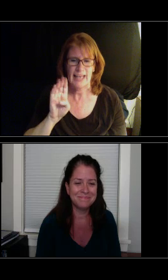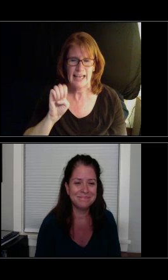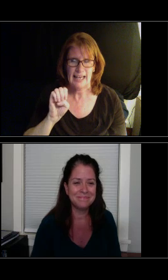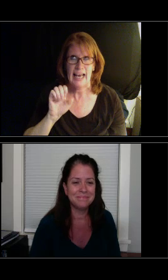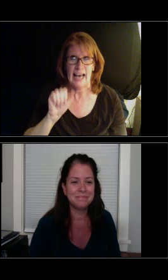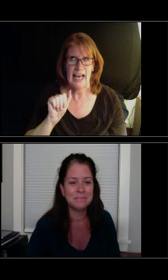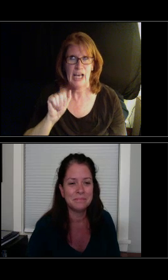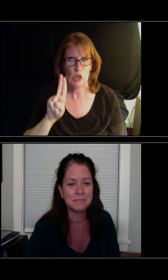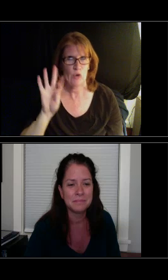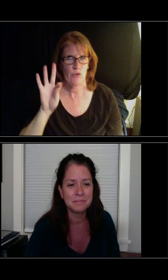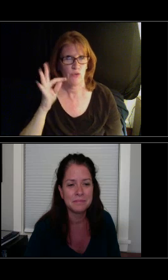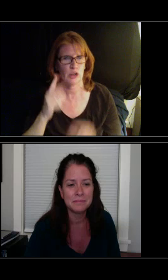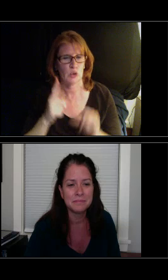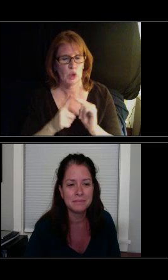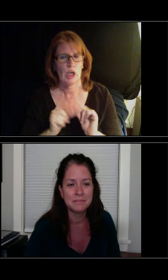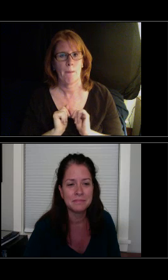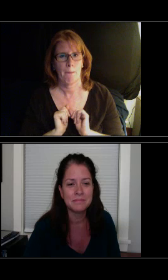There's a woman named